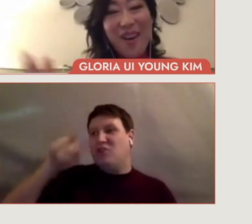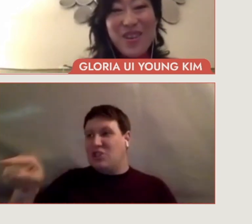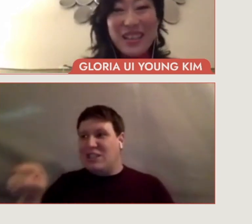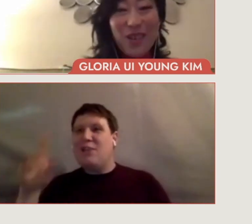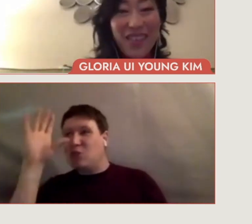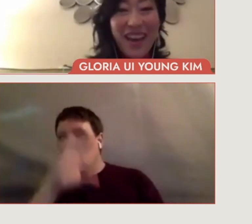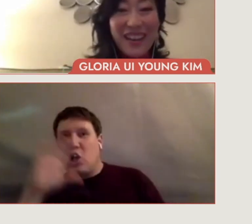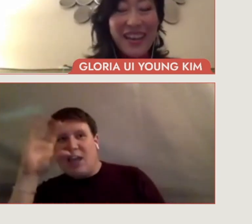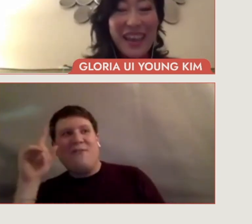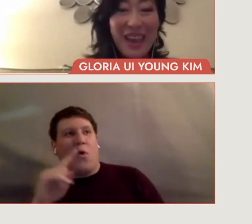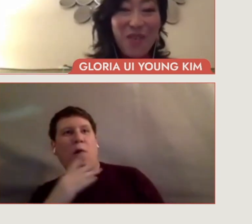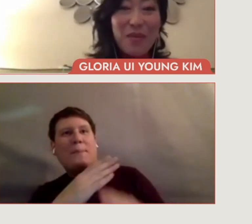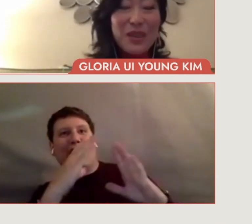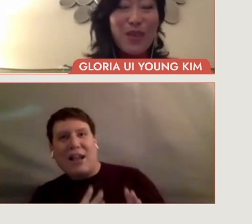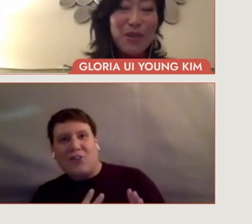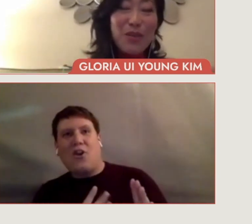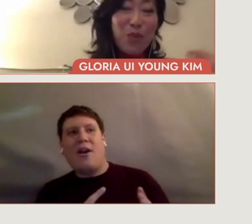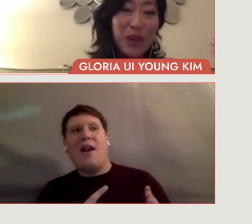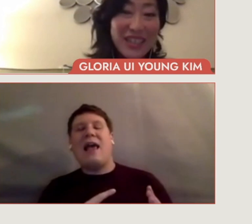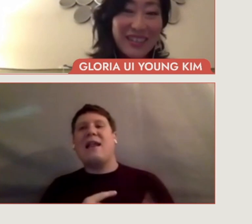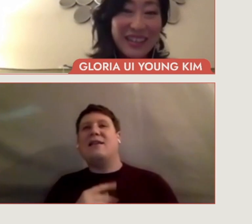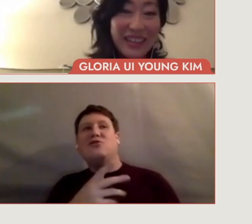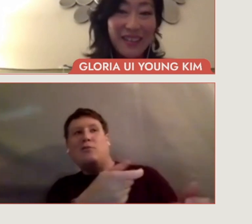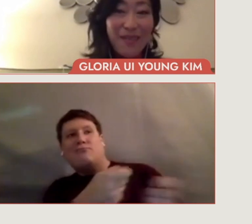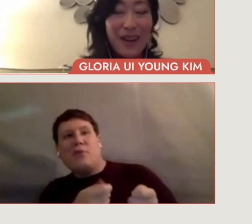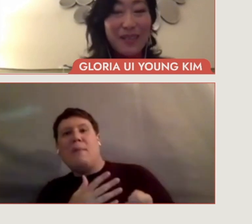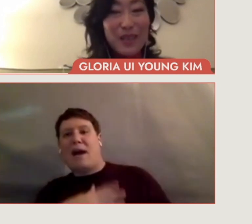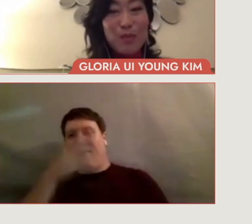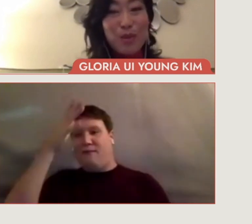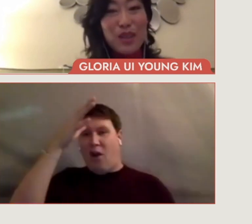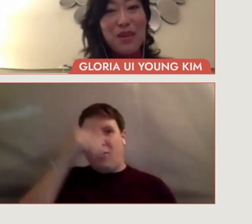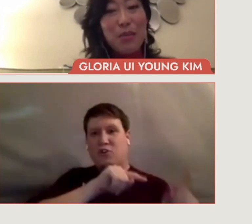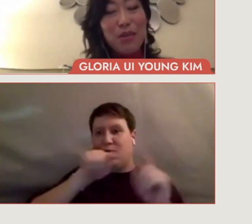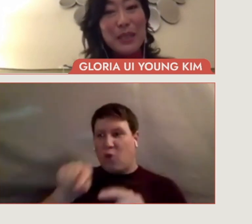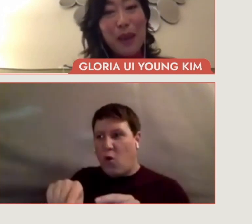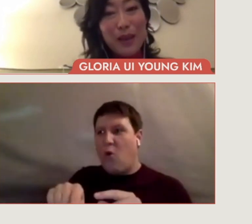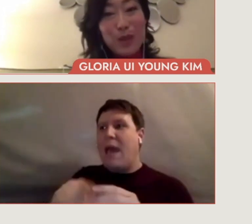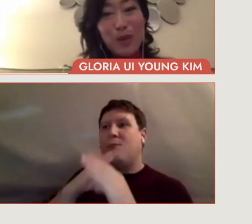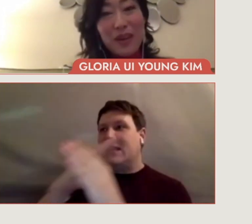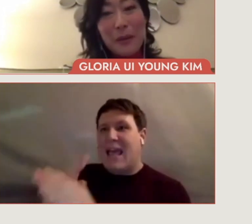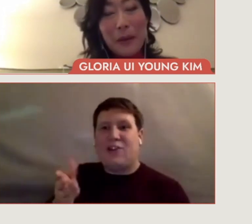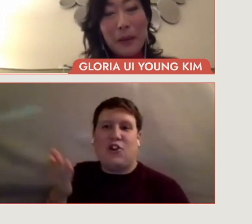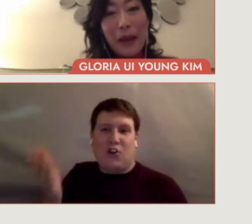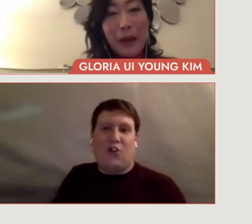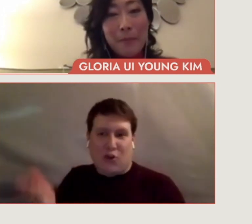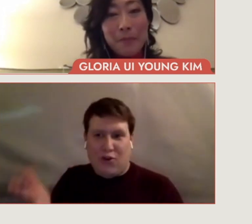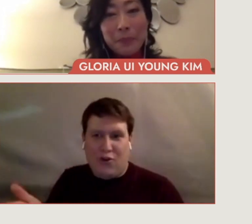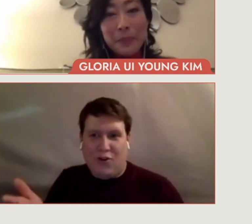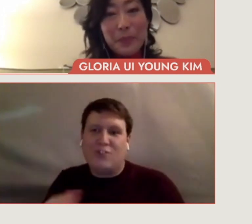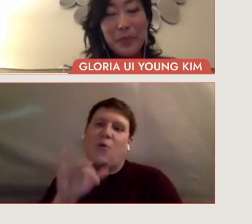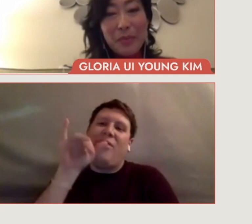that was where that came from. And so that was originally what was supposed to be Deborah's backstory.